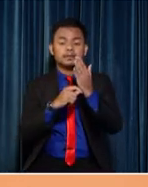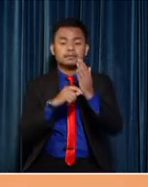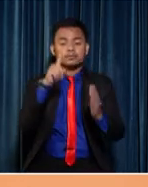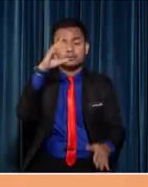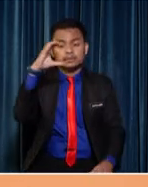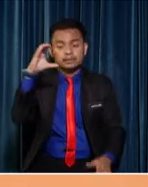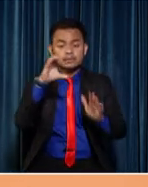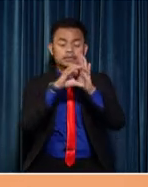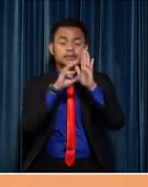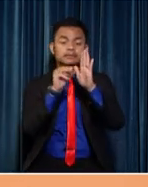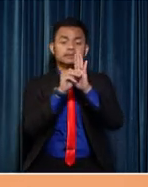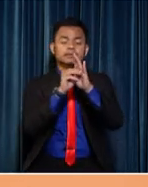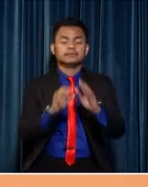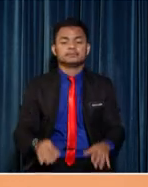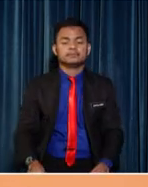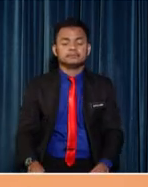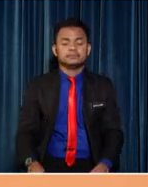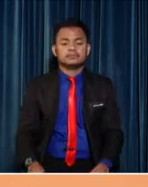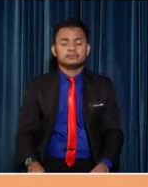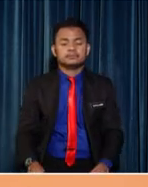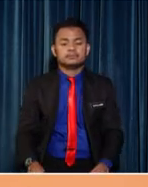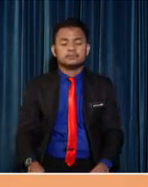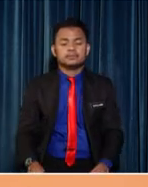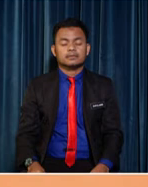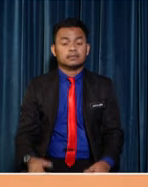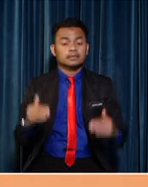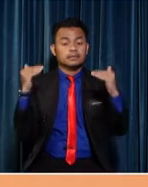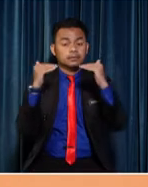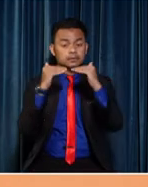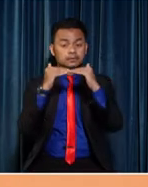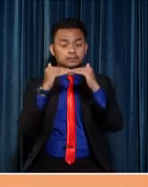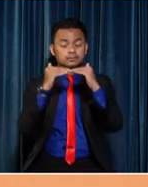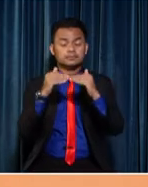100 centimeters is equal to